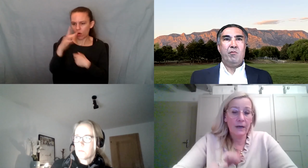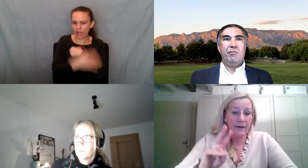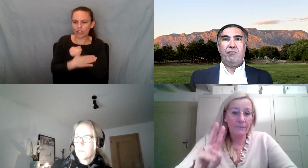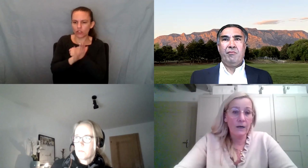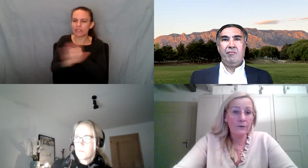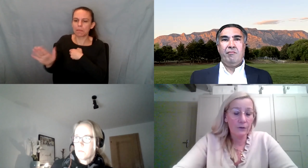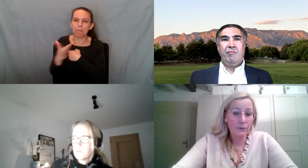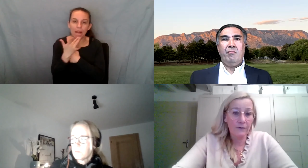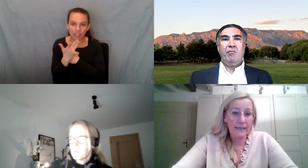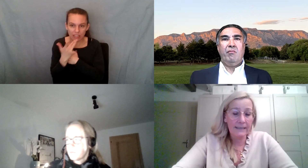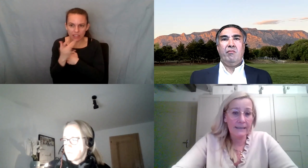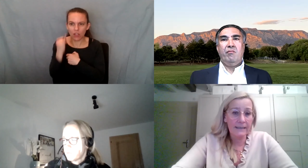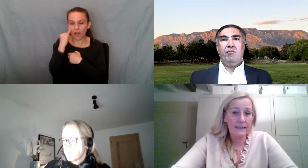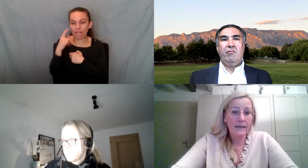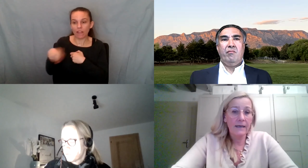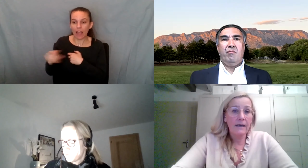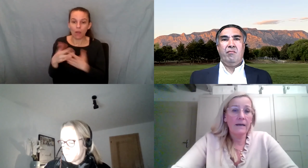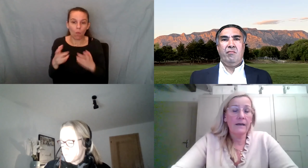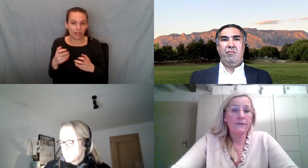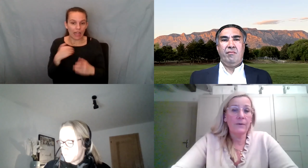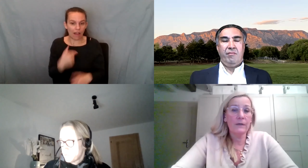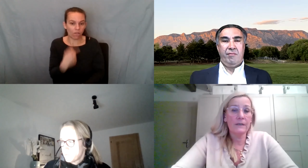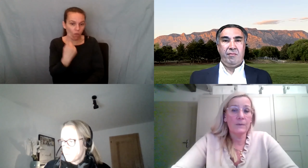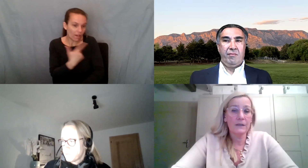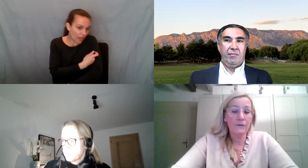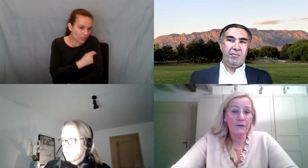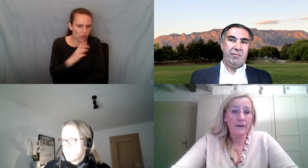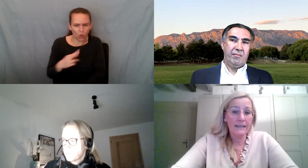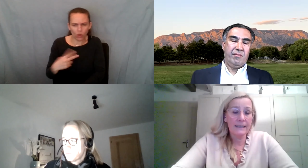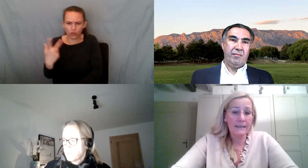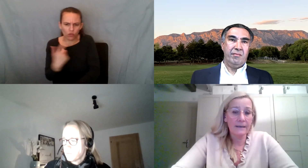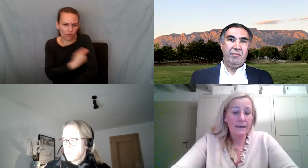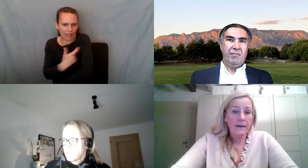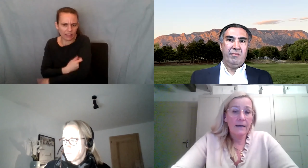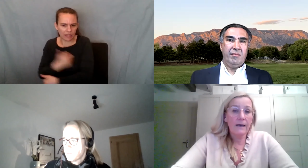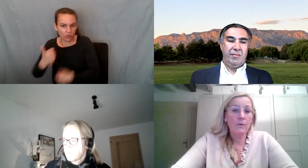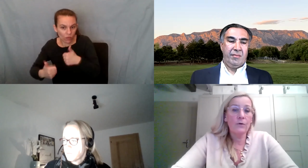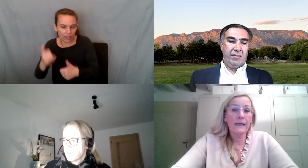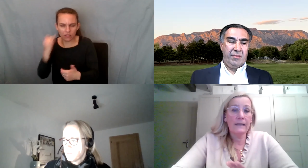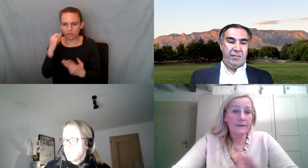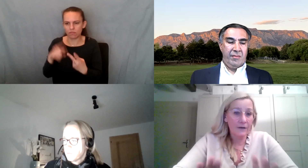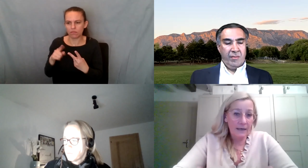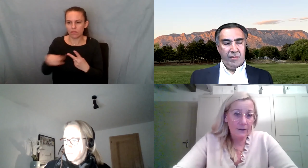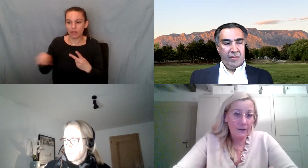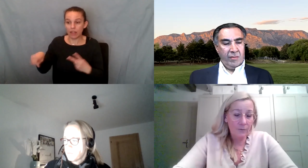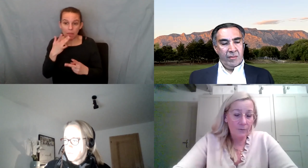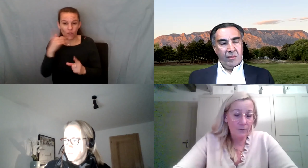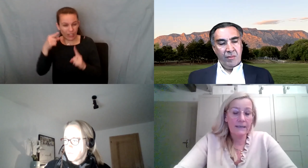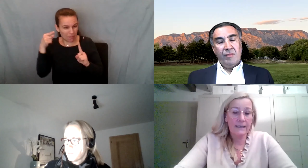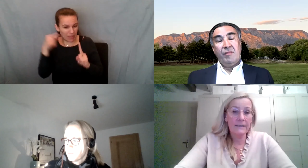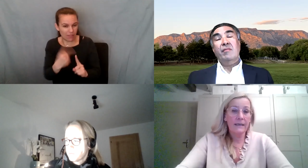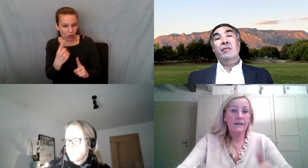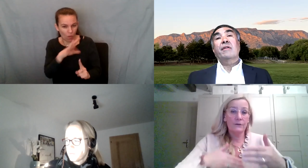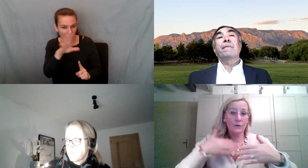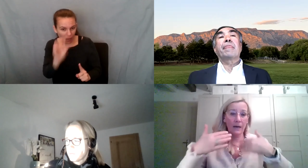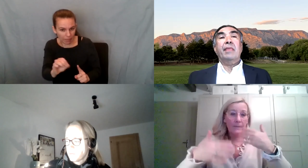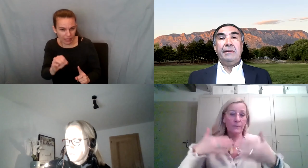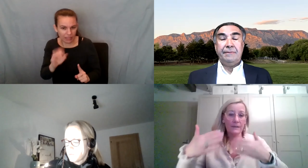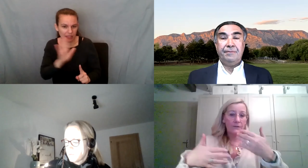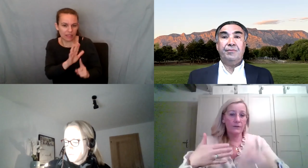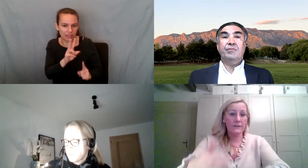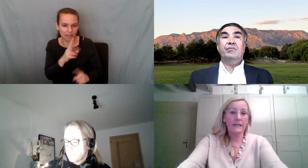to have 1 or 2 vaccines, if they want a specific vaccine, or they definitely don't want one set. So